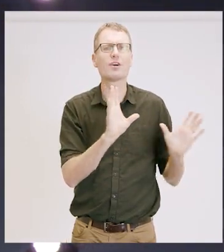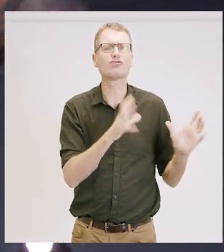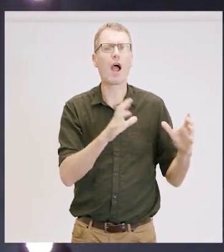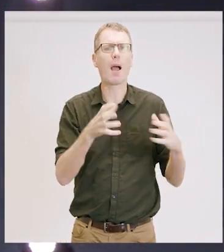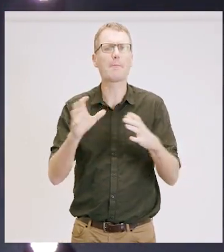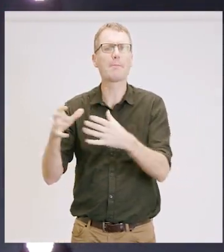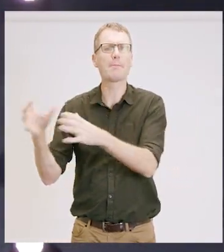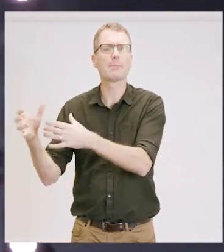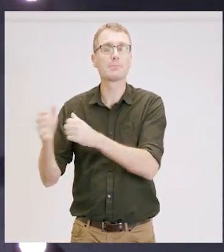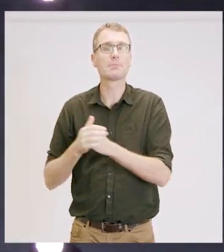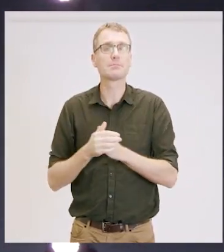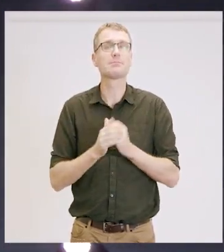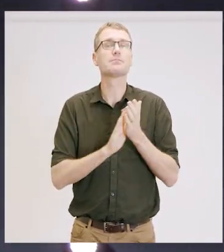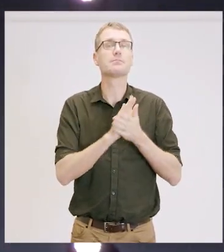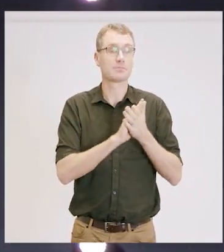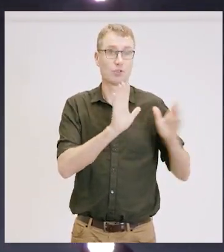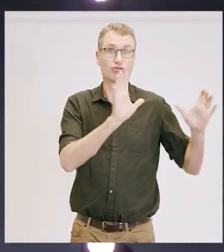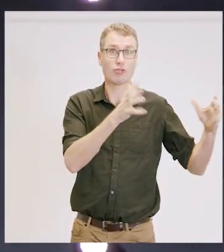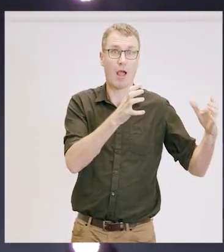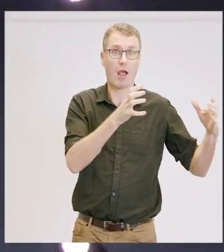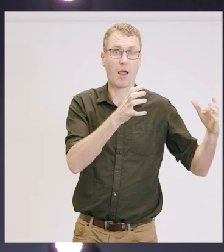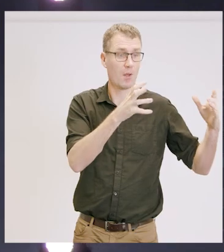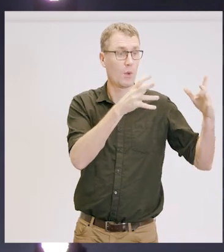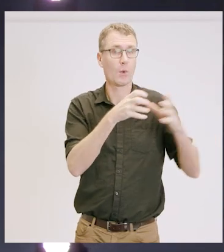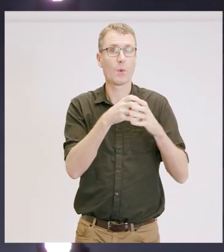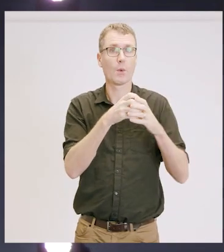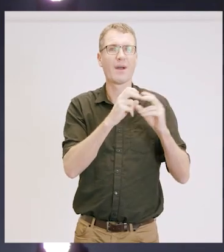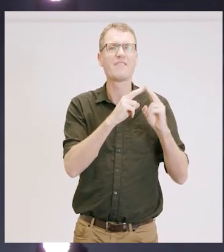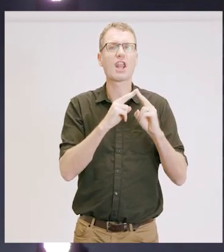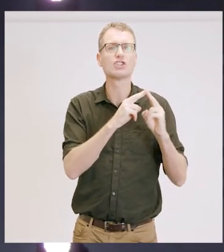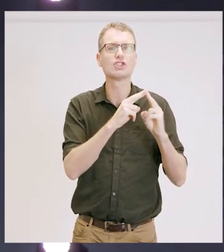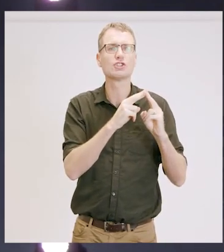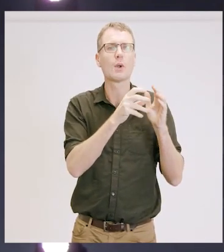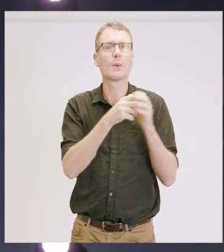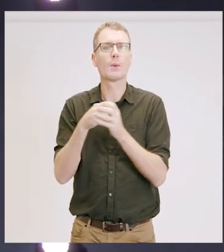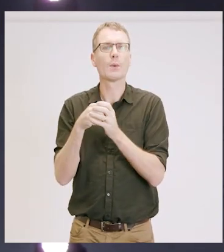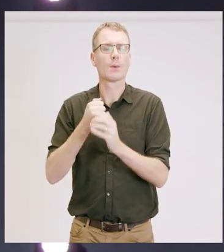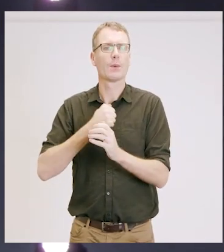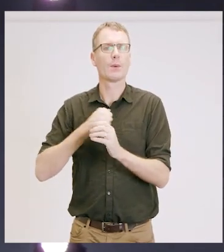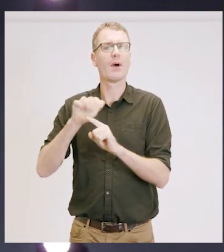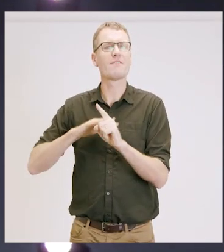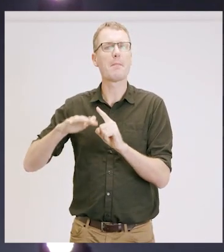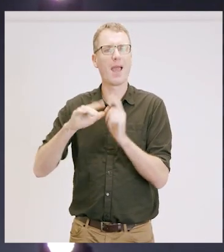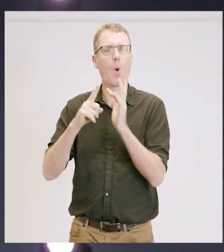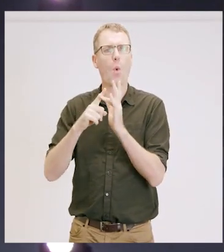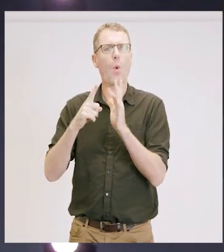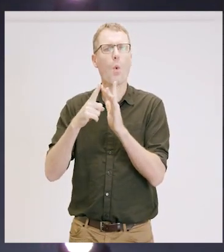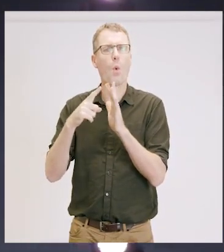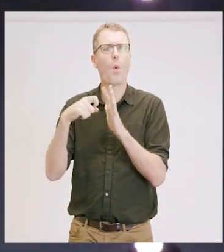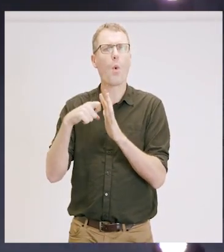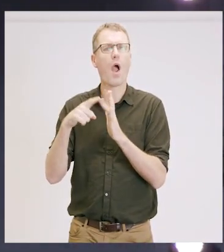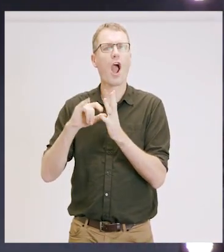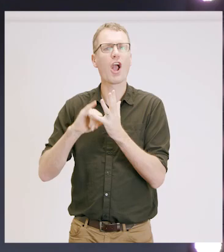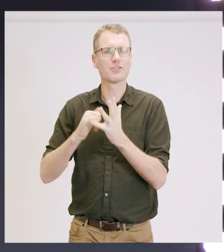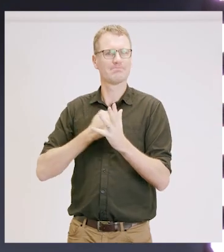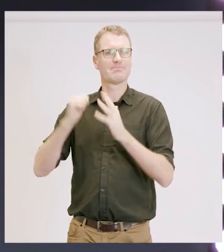village, and that was a sense of family. And then they would have their own family, the oikos, or the household. And that's where the church was